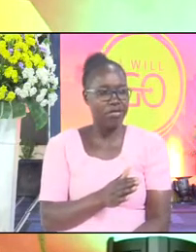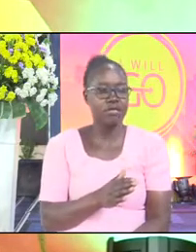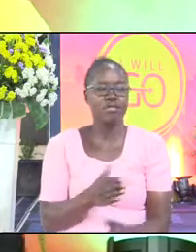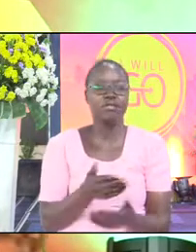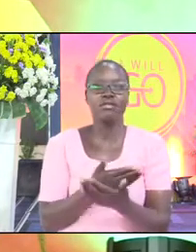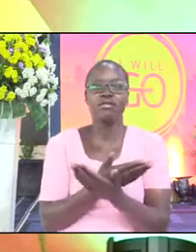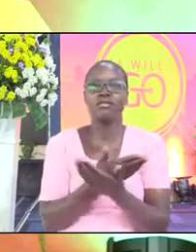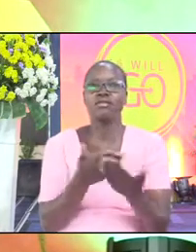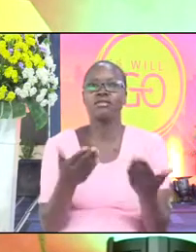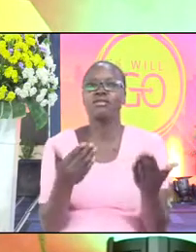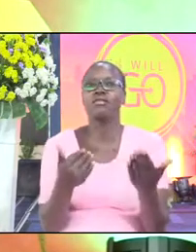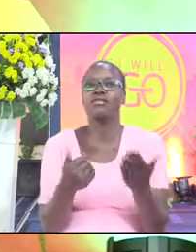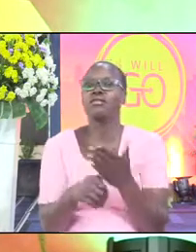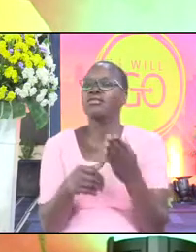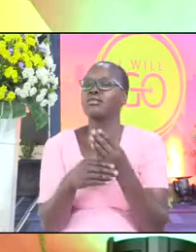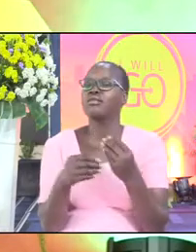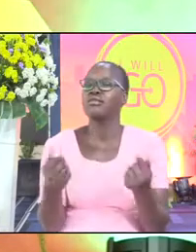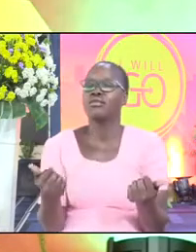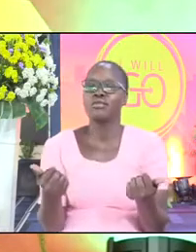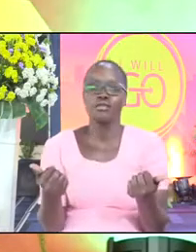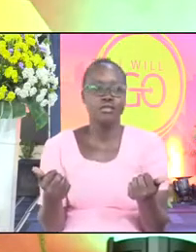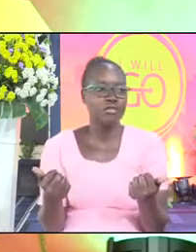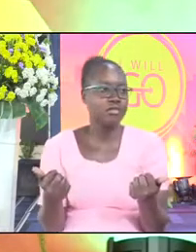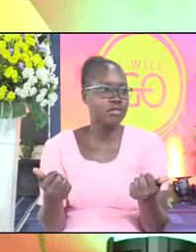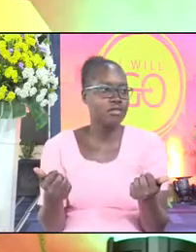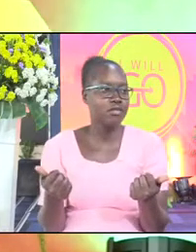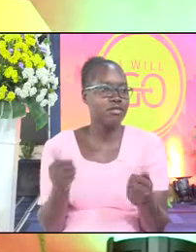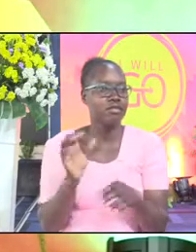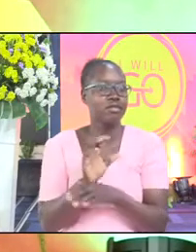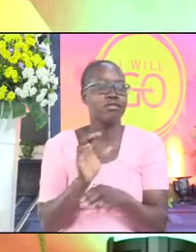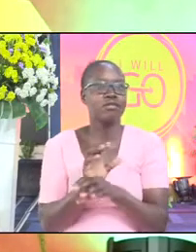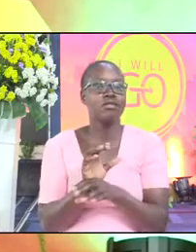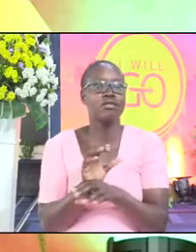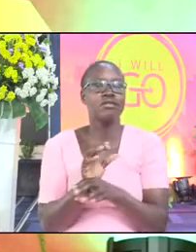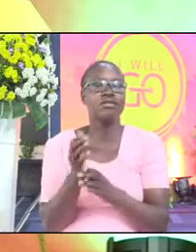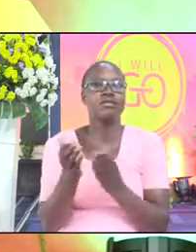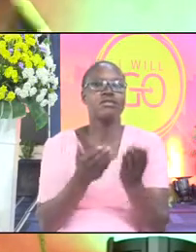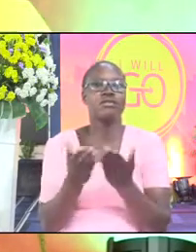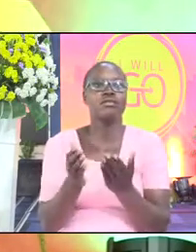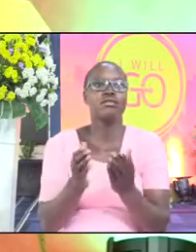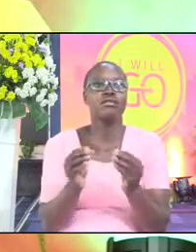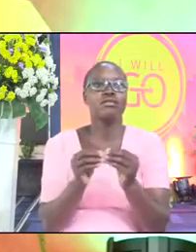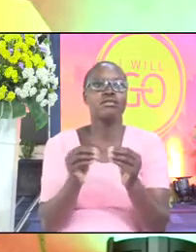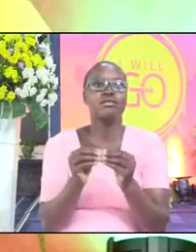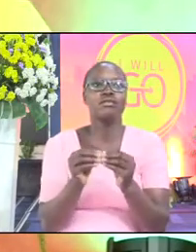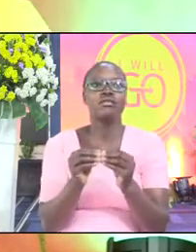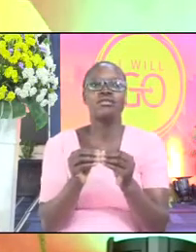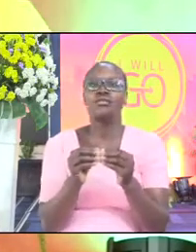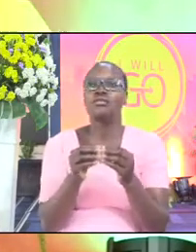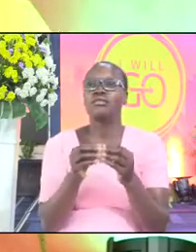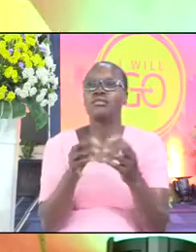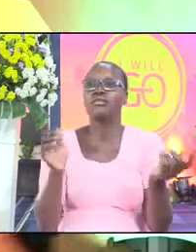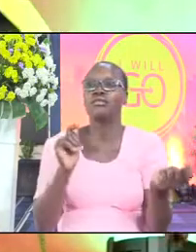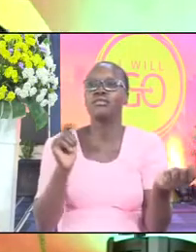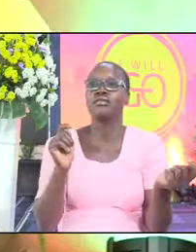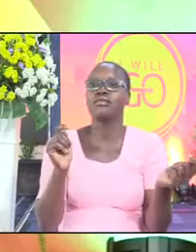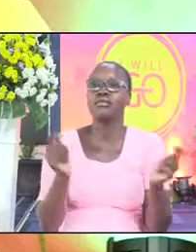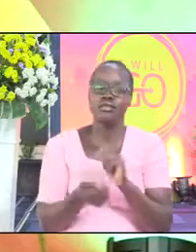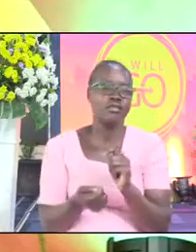eyebrows are raised. And the church business meeting gets the largest